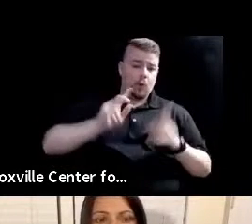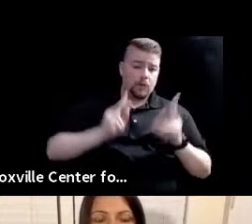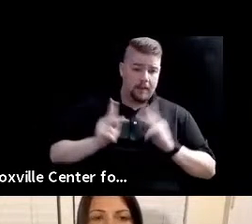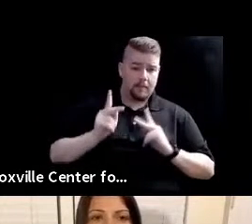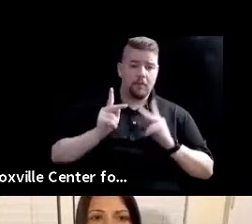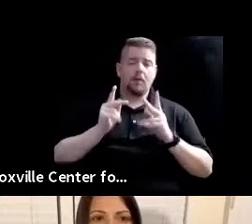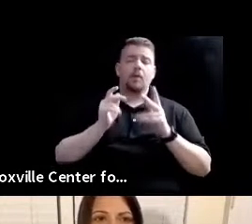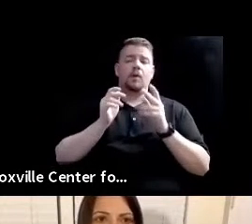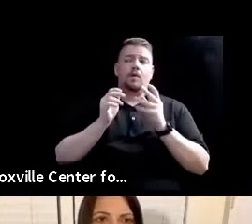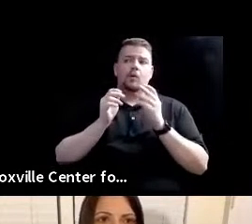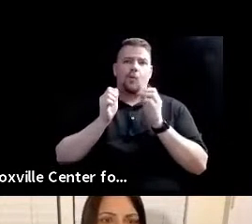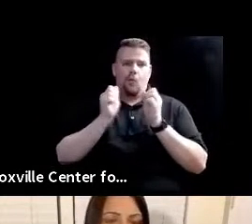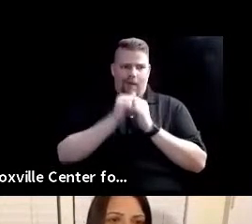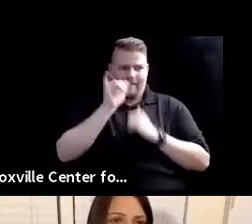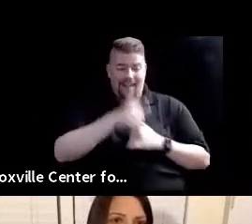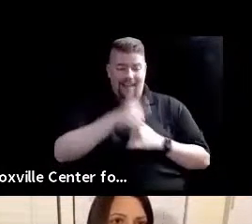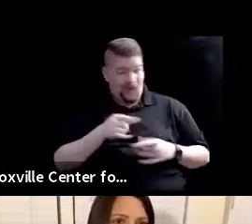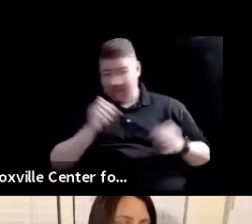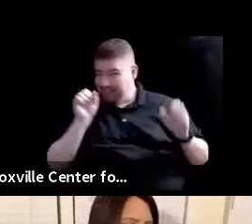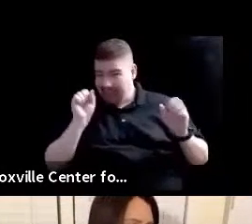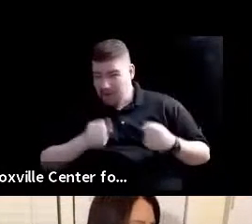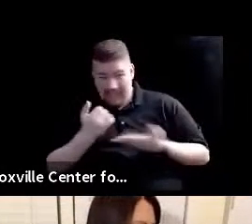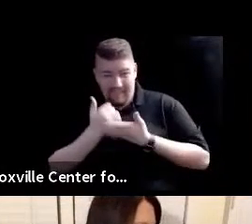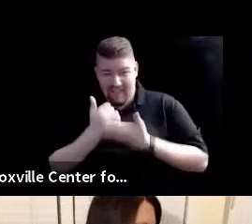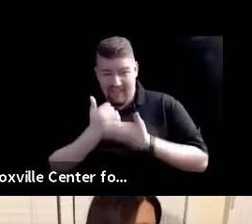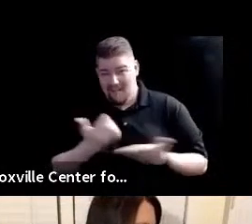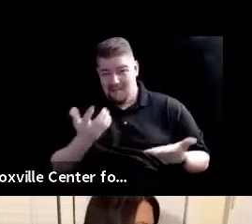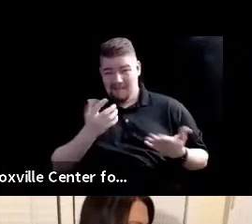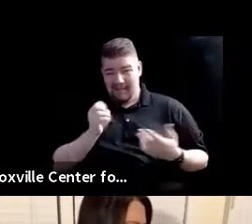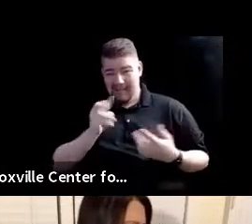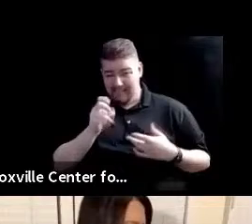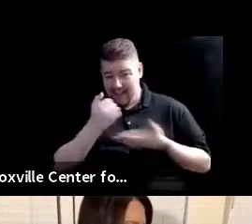with this, or can you?